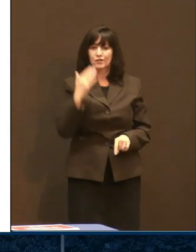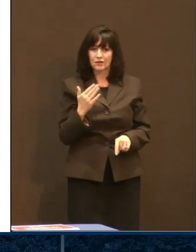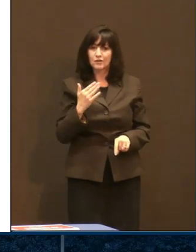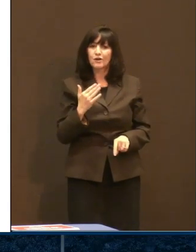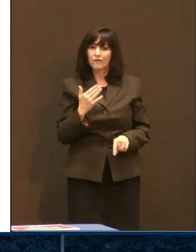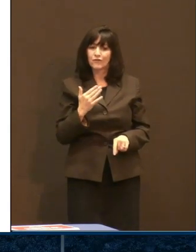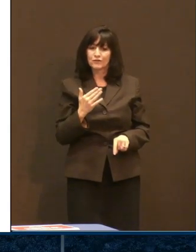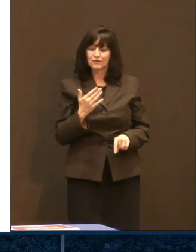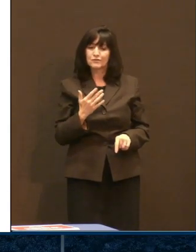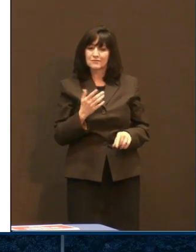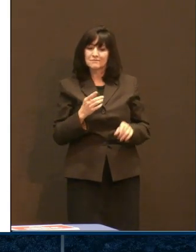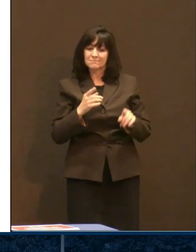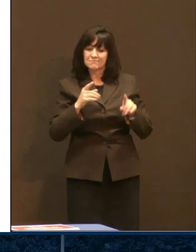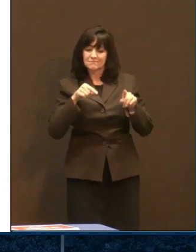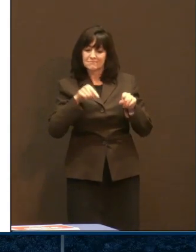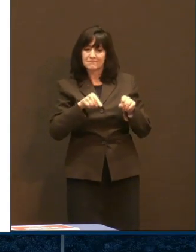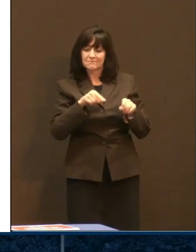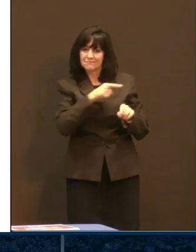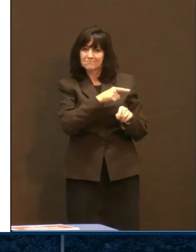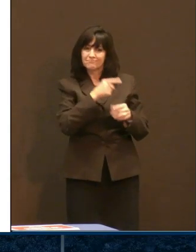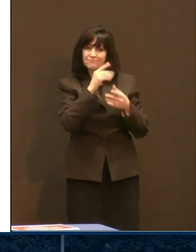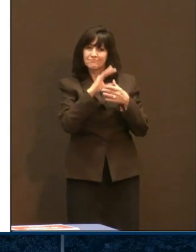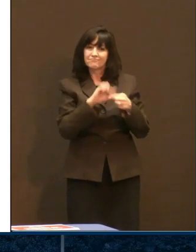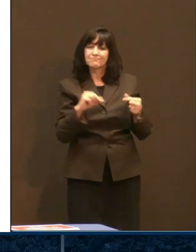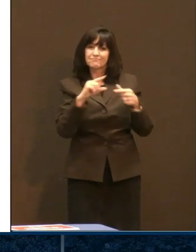western and somewhat central part of the